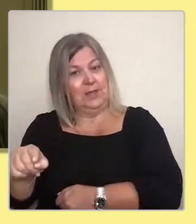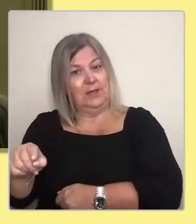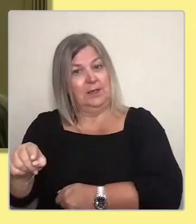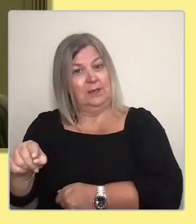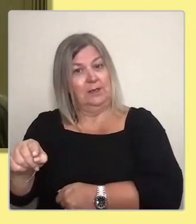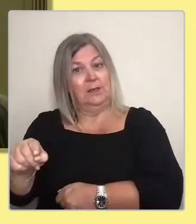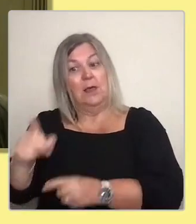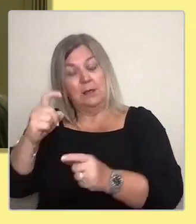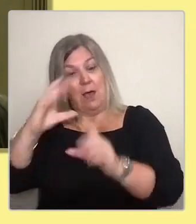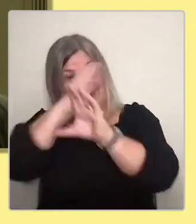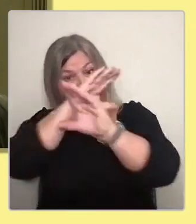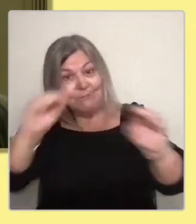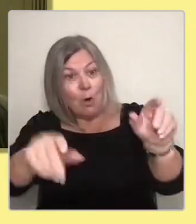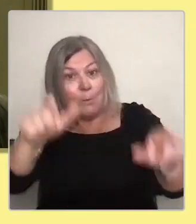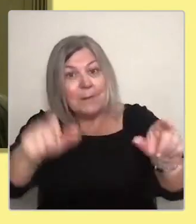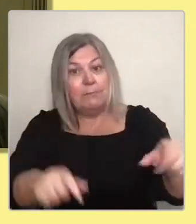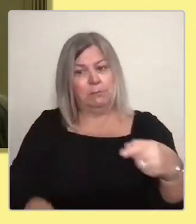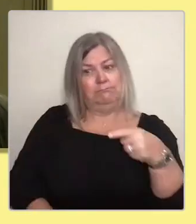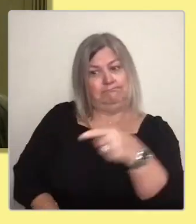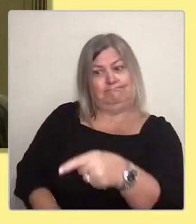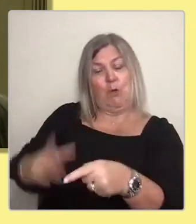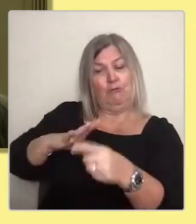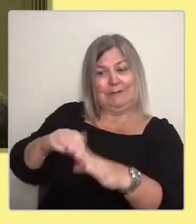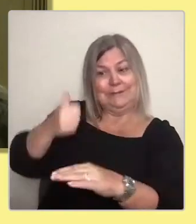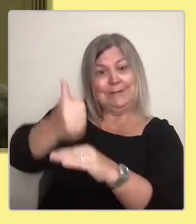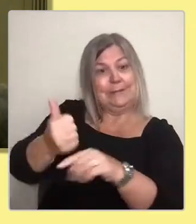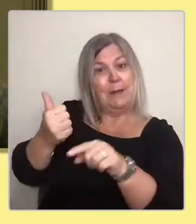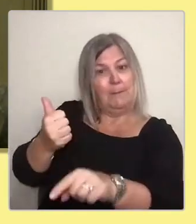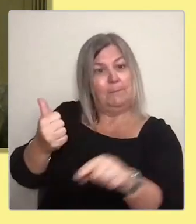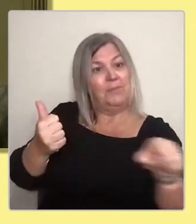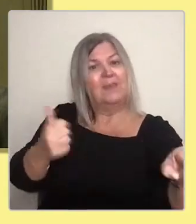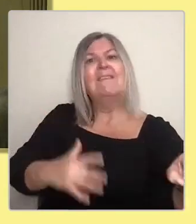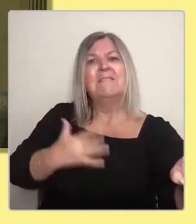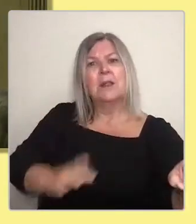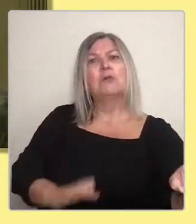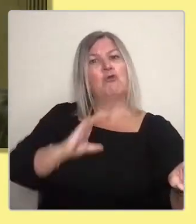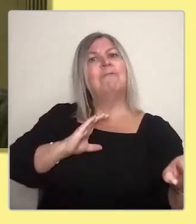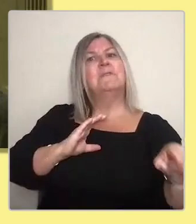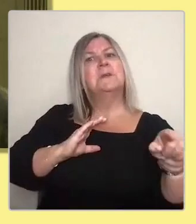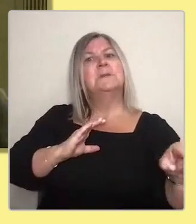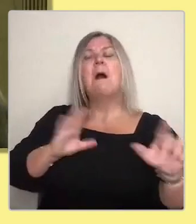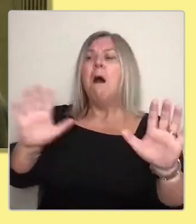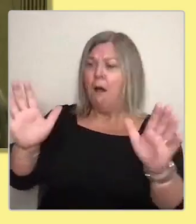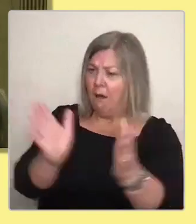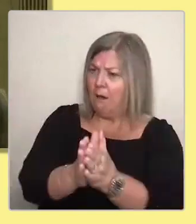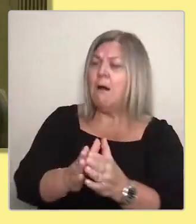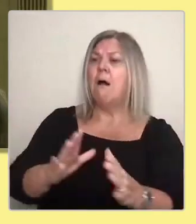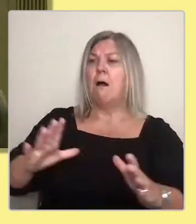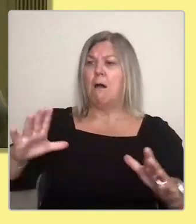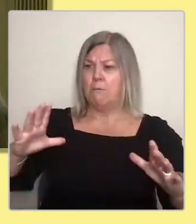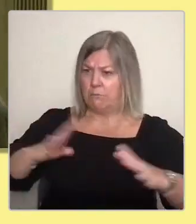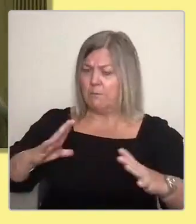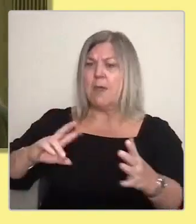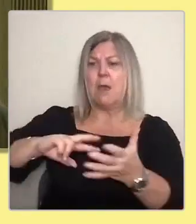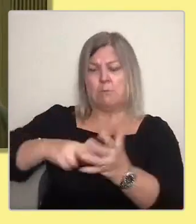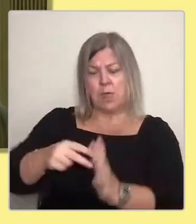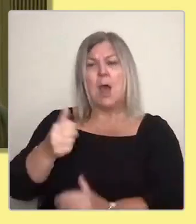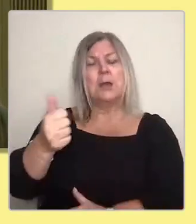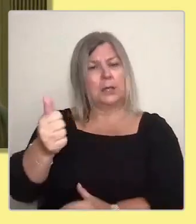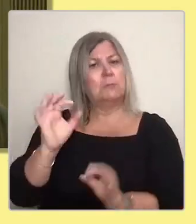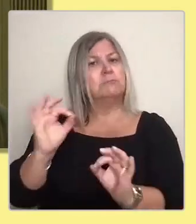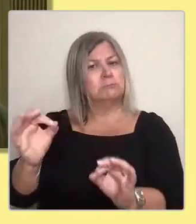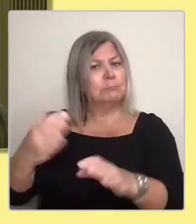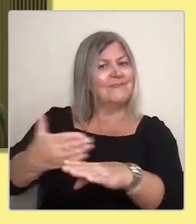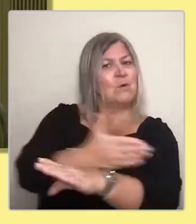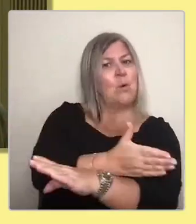become independent. So I think that's an important piece of the puzzle that we perhaps haven't thought about before. As First Minister, I would see it as my